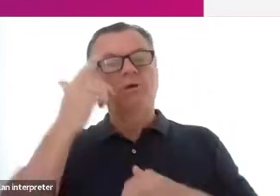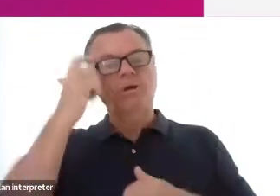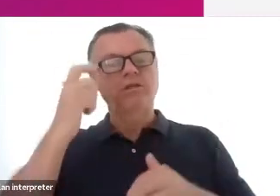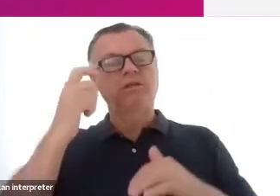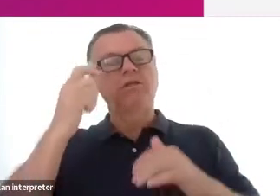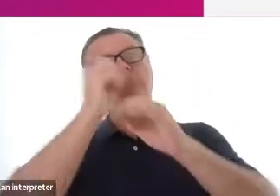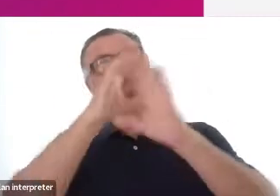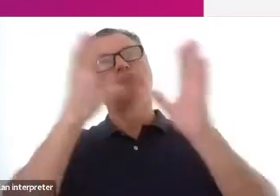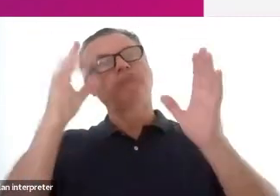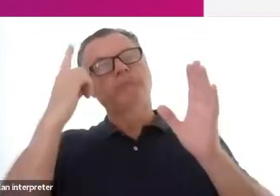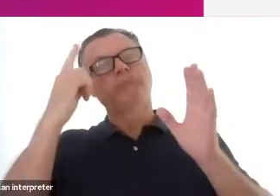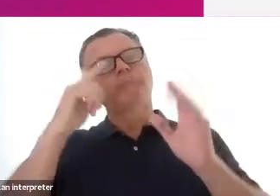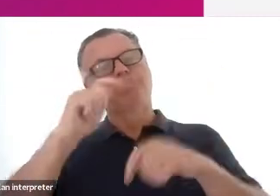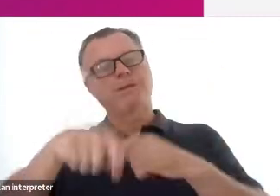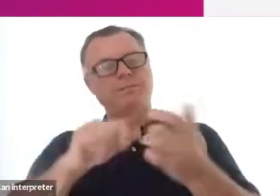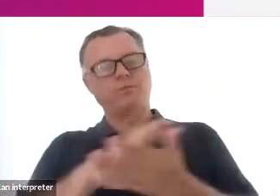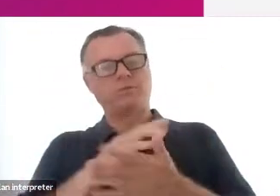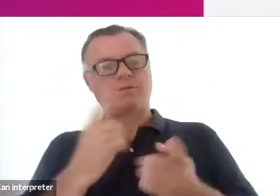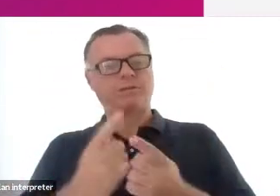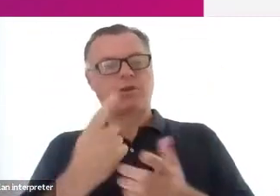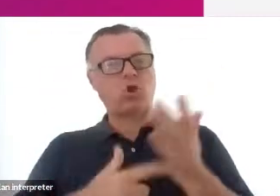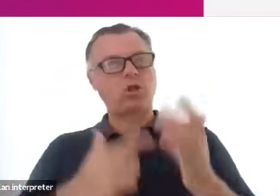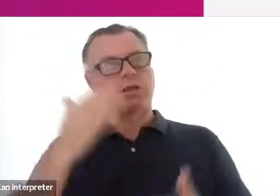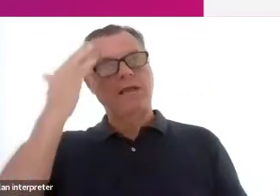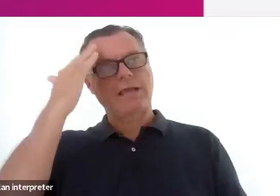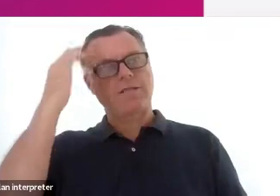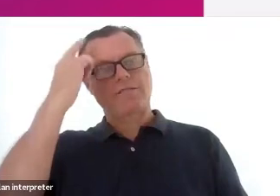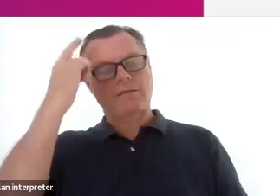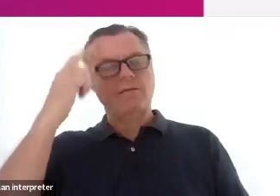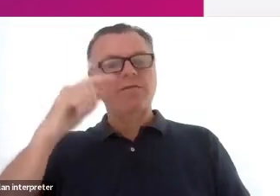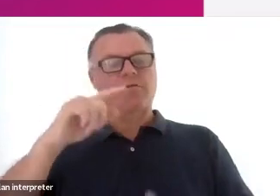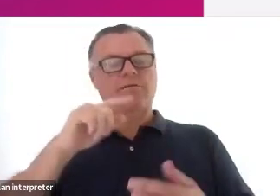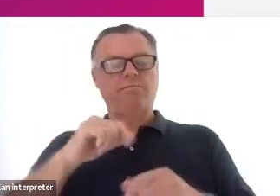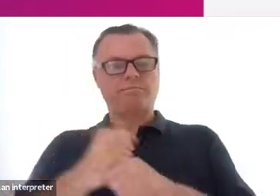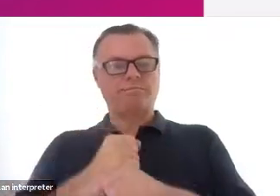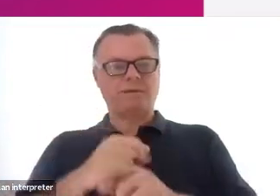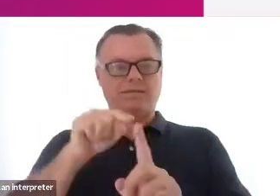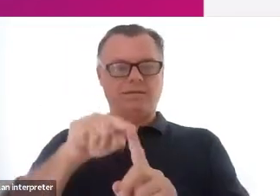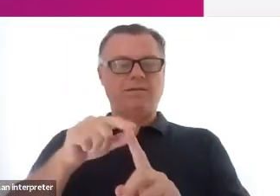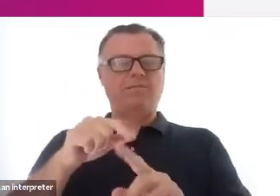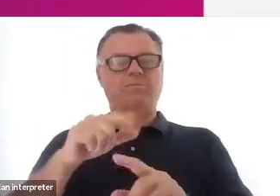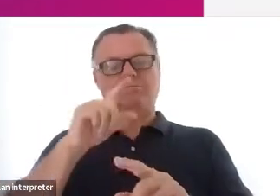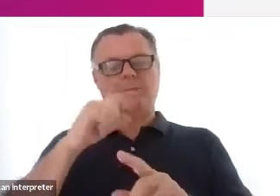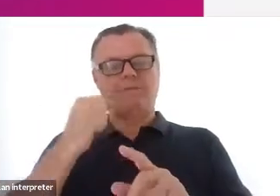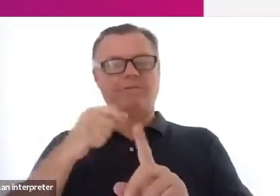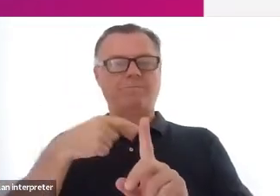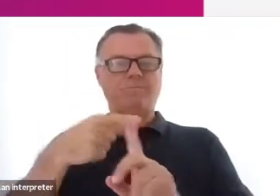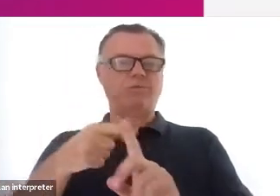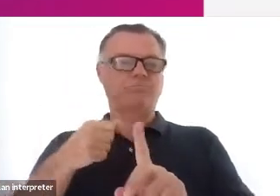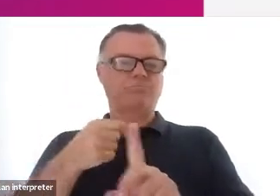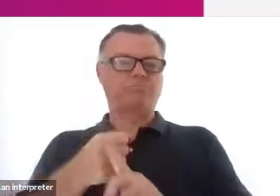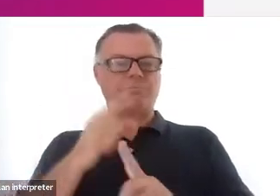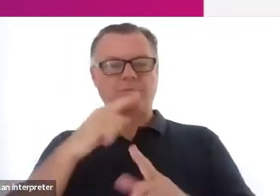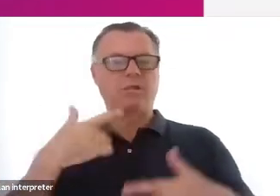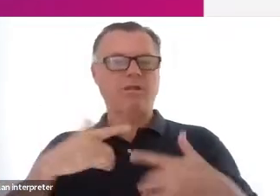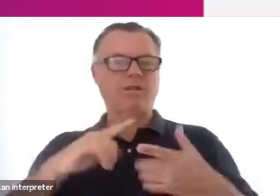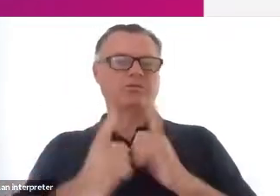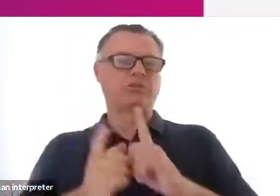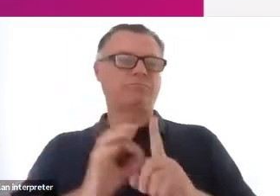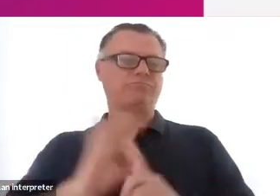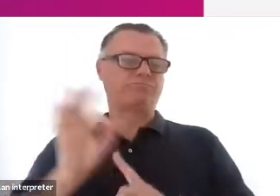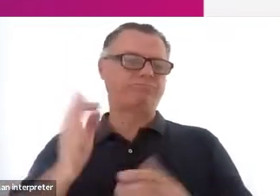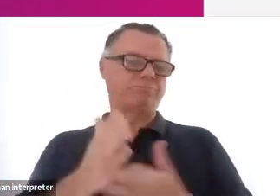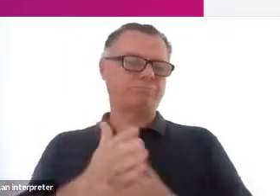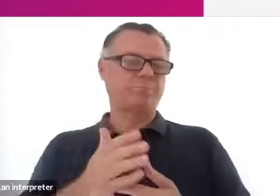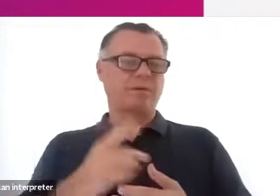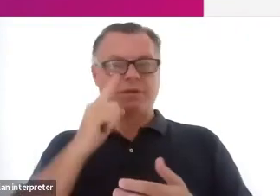it into something that's real, something that can actually change lives. You've understood the imperative of deep engagement with people with